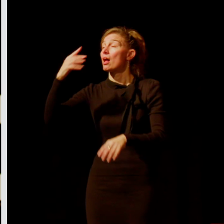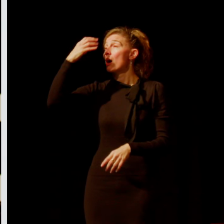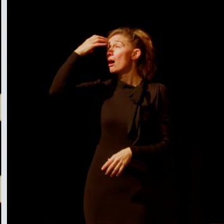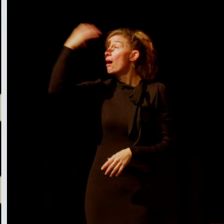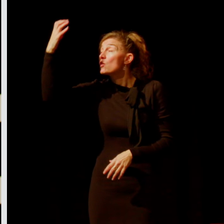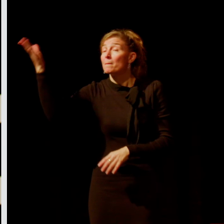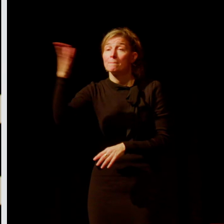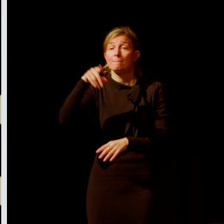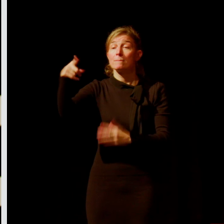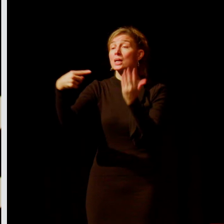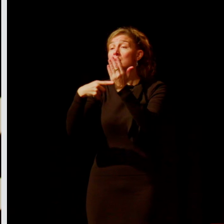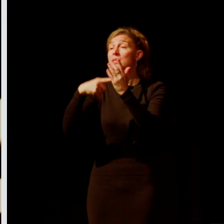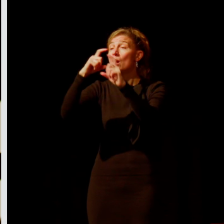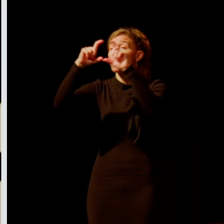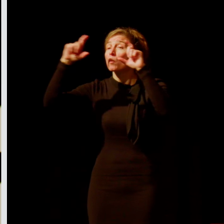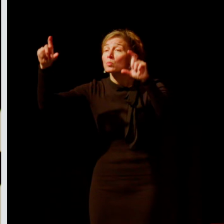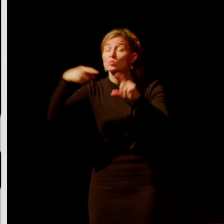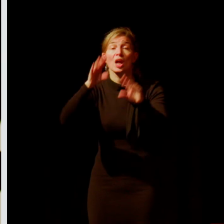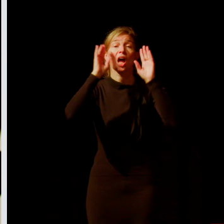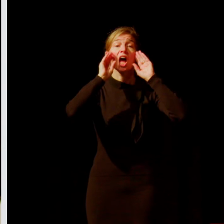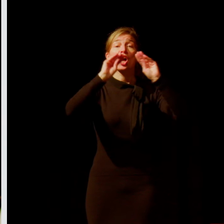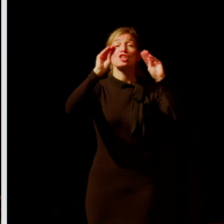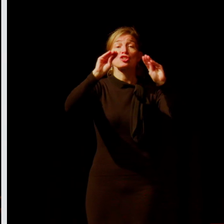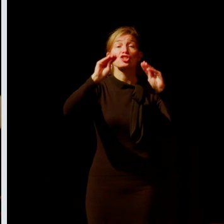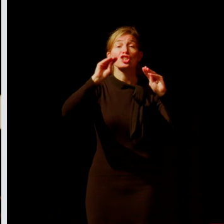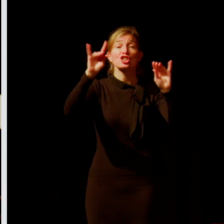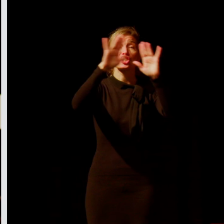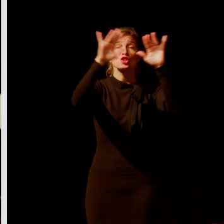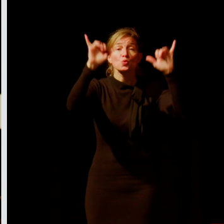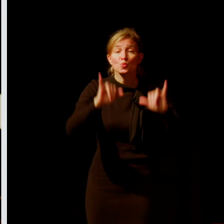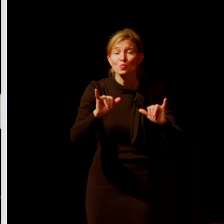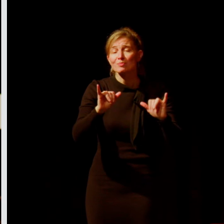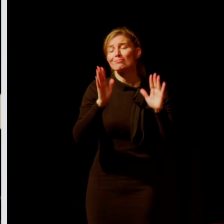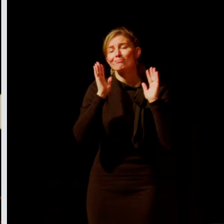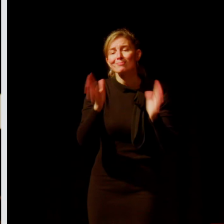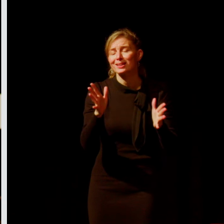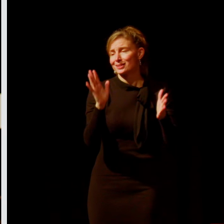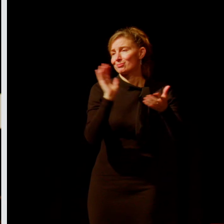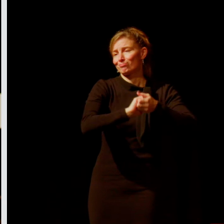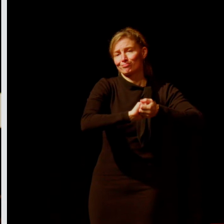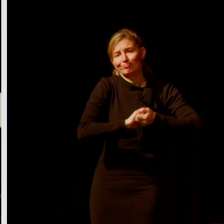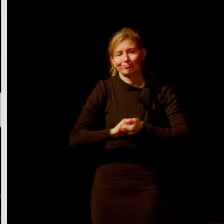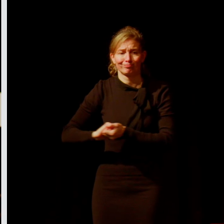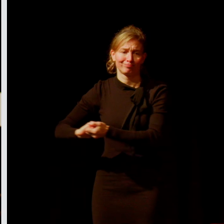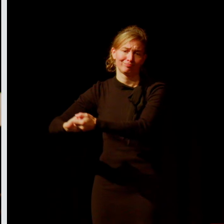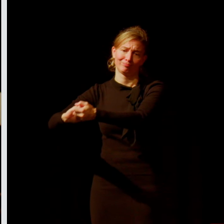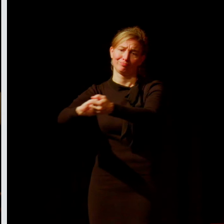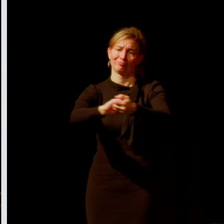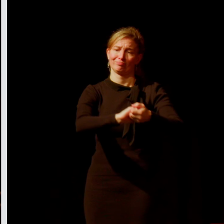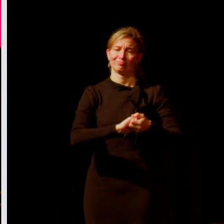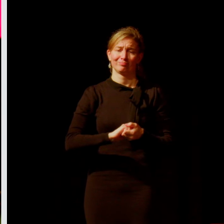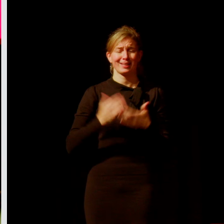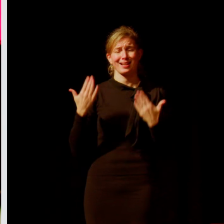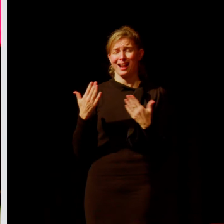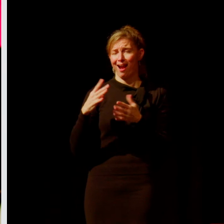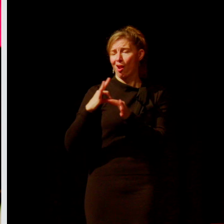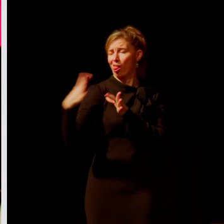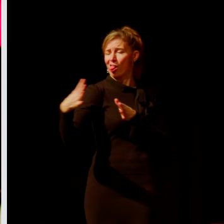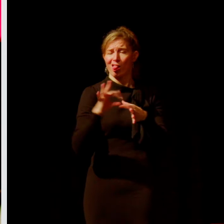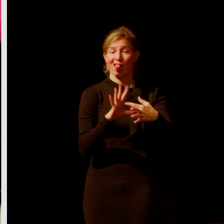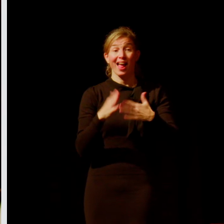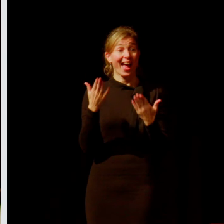companies, educational institutions, we've all got to work together. And you, yes,